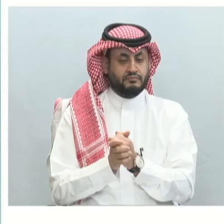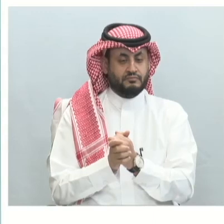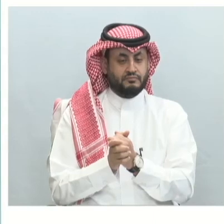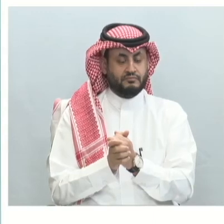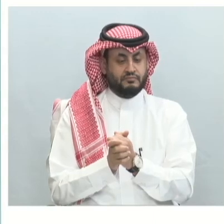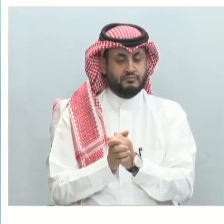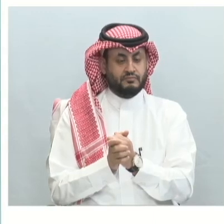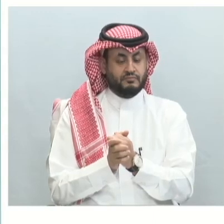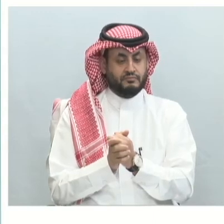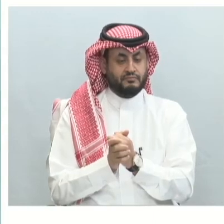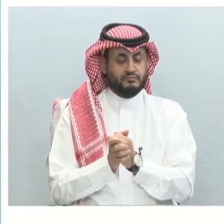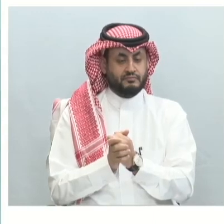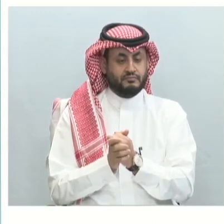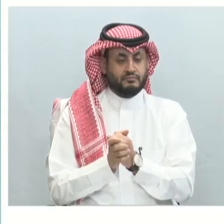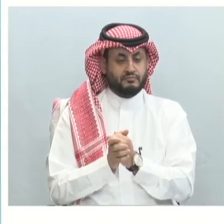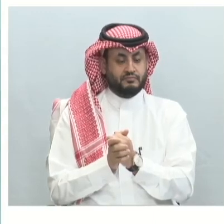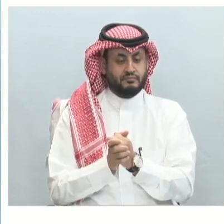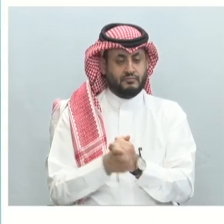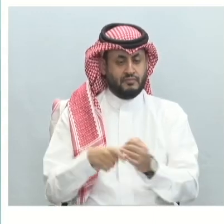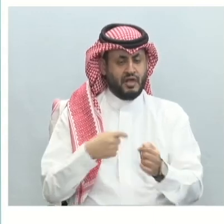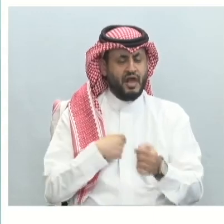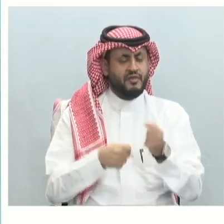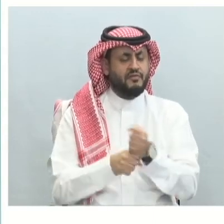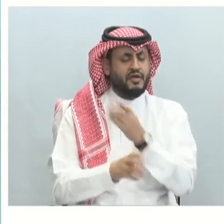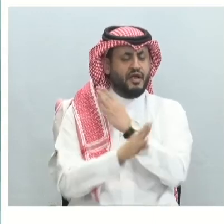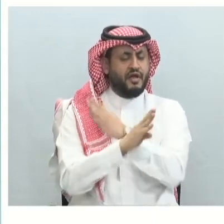mark. Okay, so I'm doing karate.